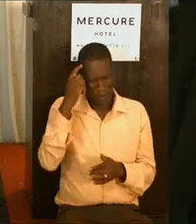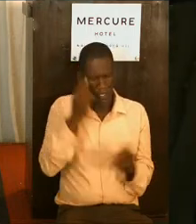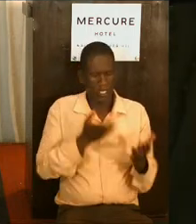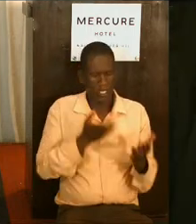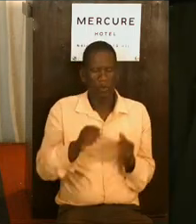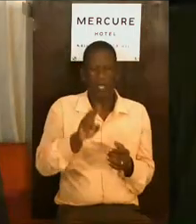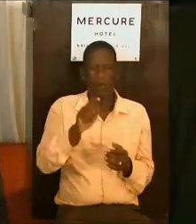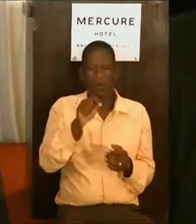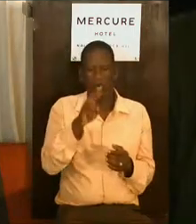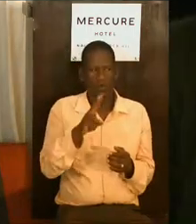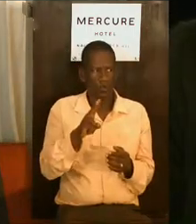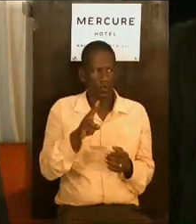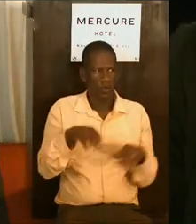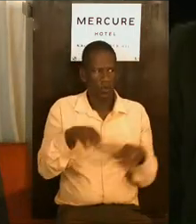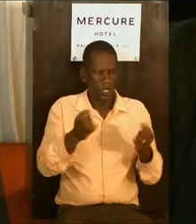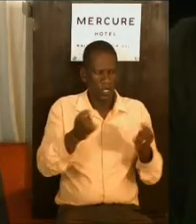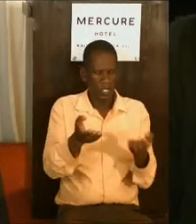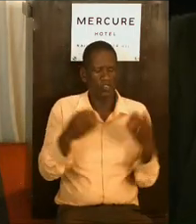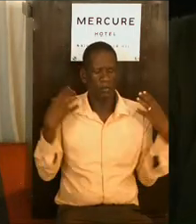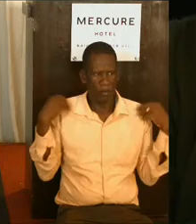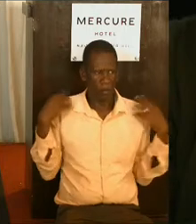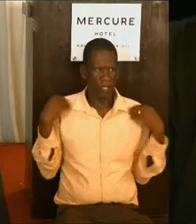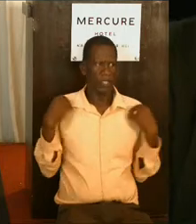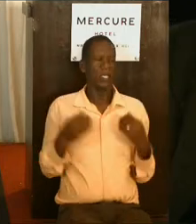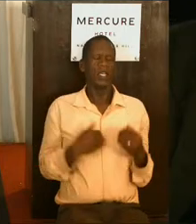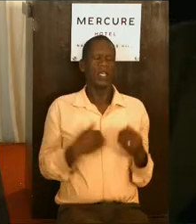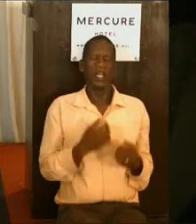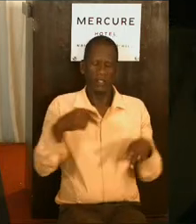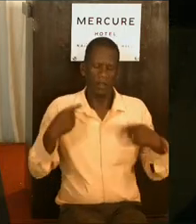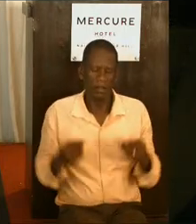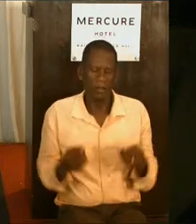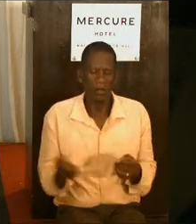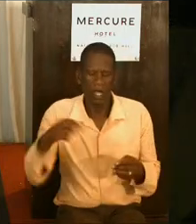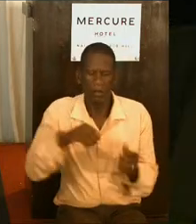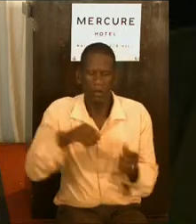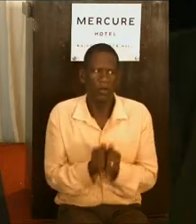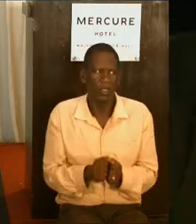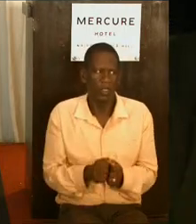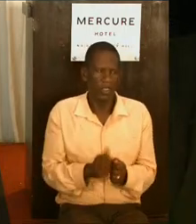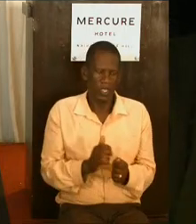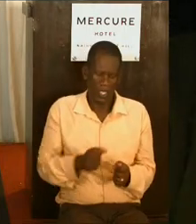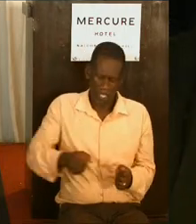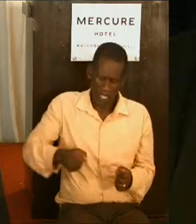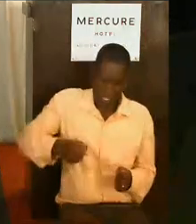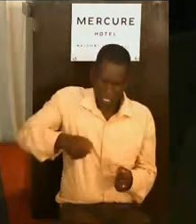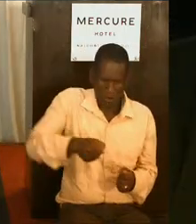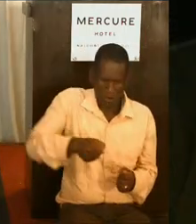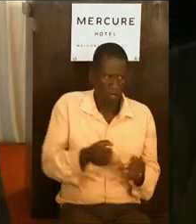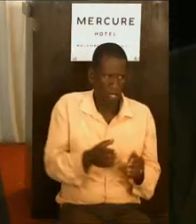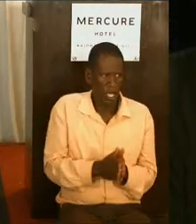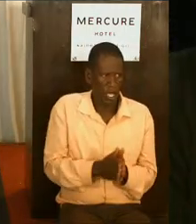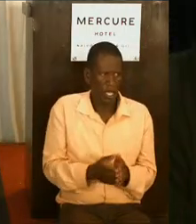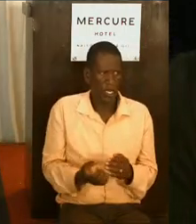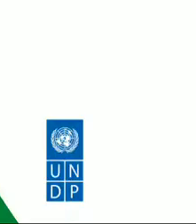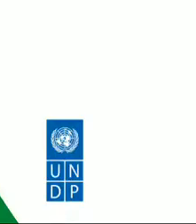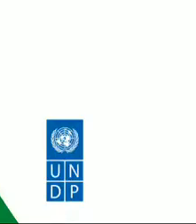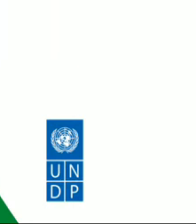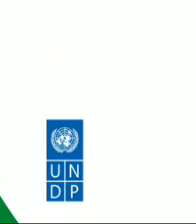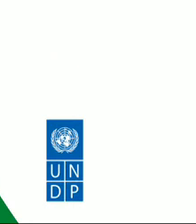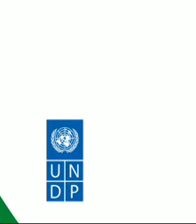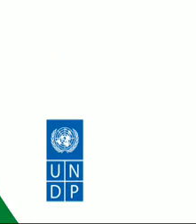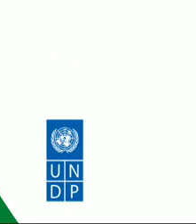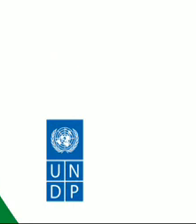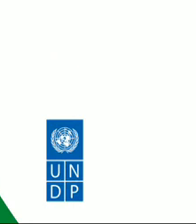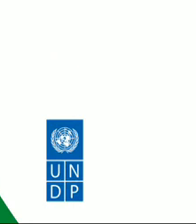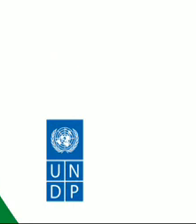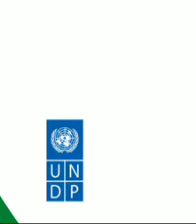where Otto really needs to be practiced I've seen people coming with a kettle and just Grace into your farm and there is no